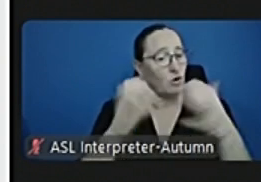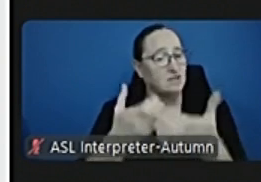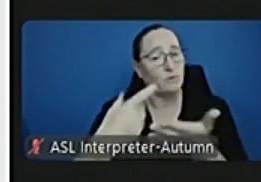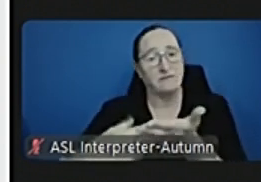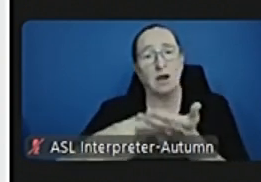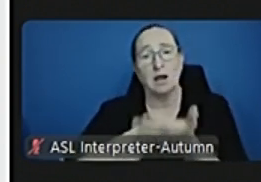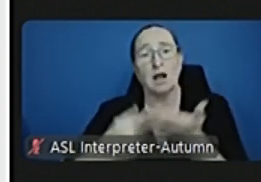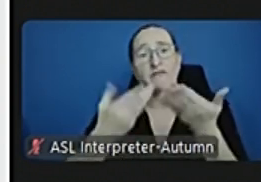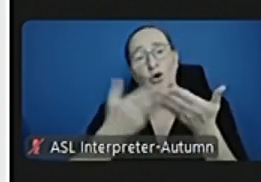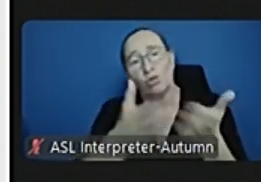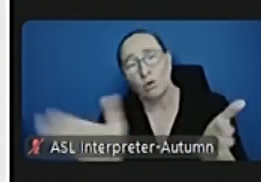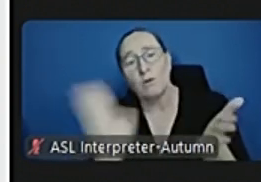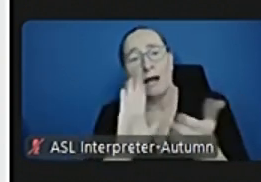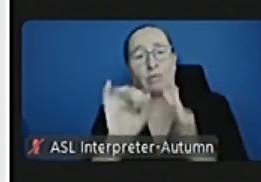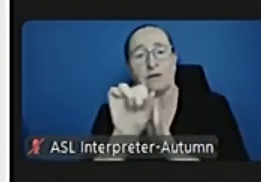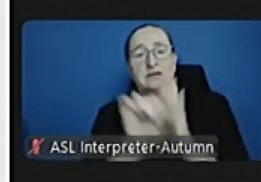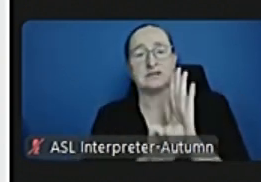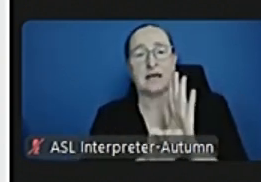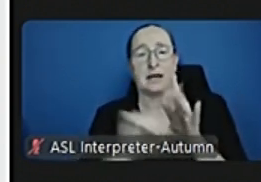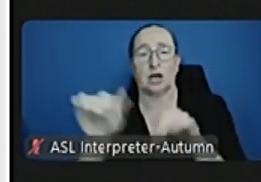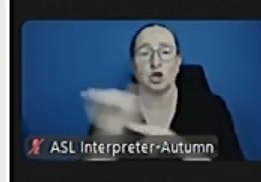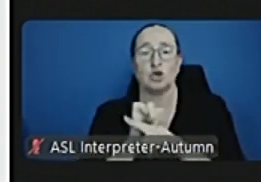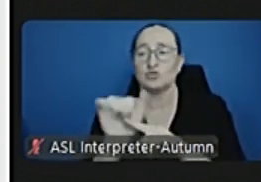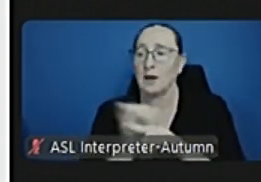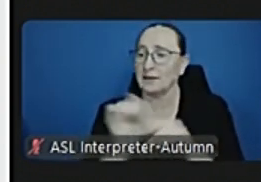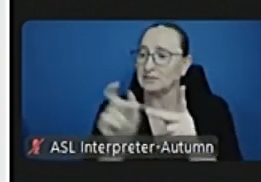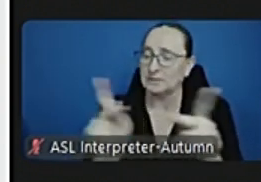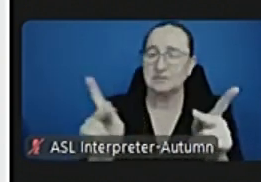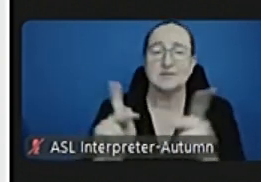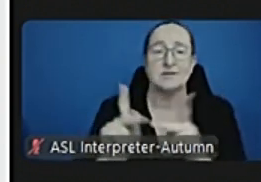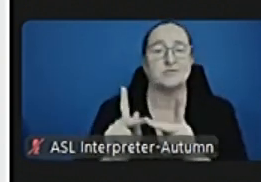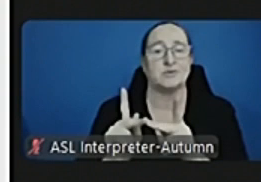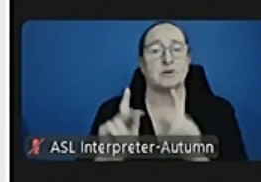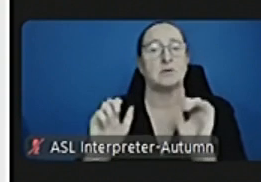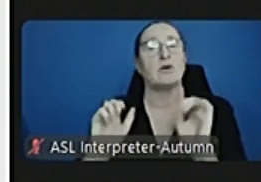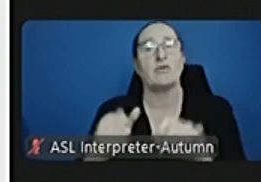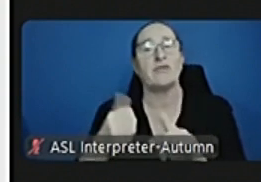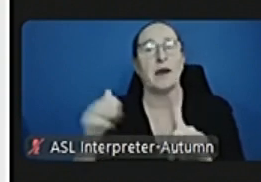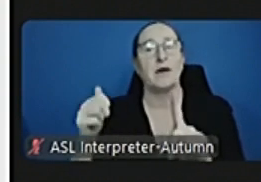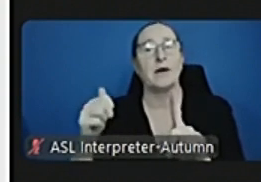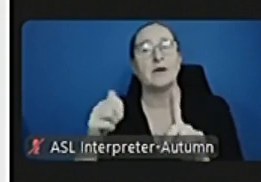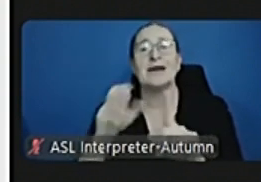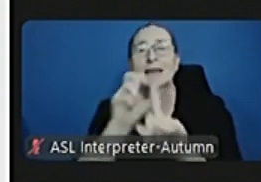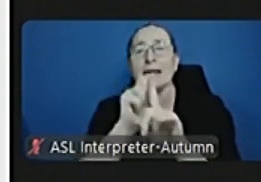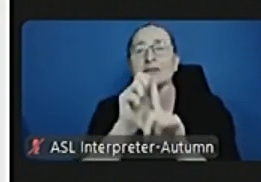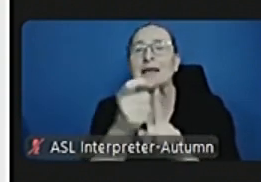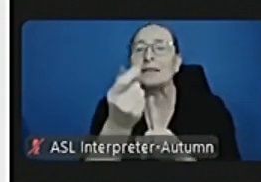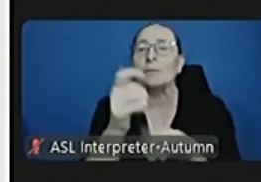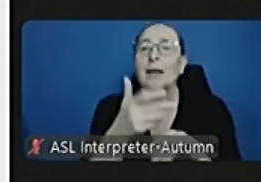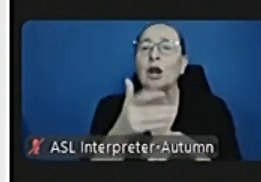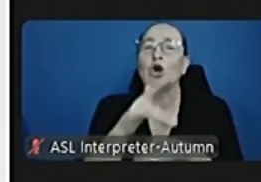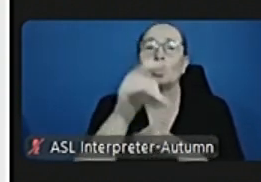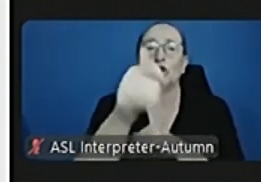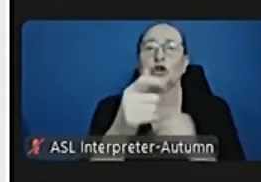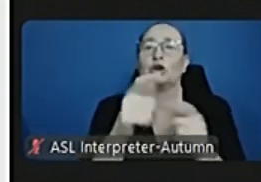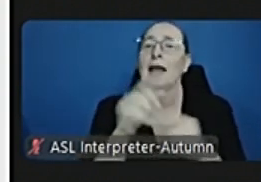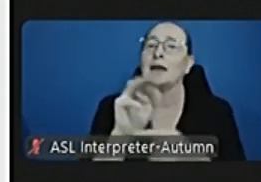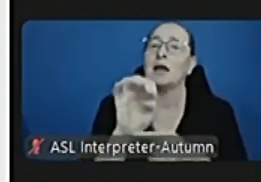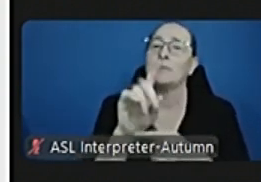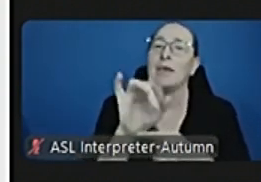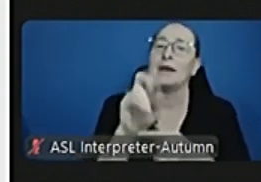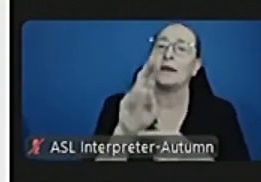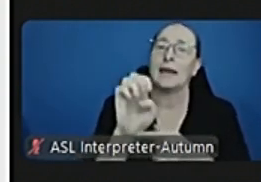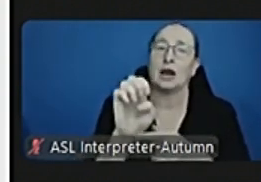state and trained physicians that, they're catching this a little bit earlier. And then along with the Medicare guidelines of that annual